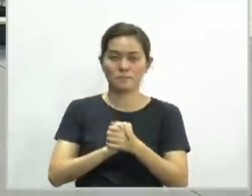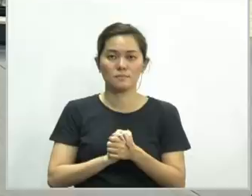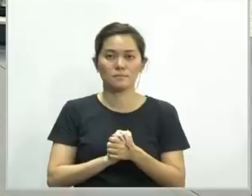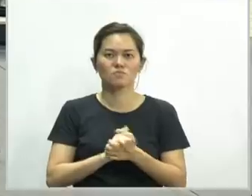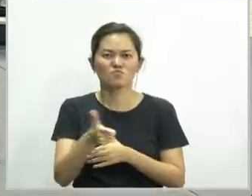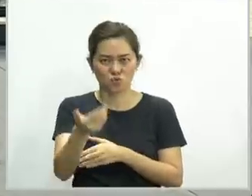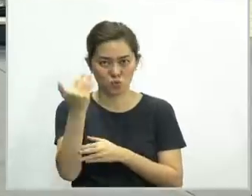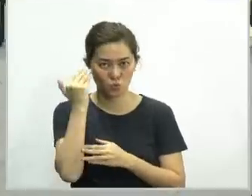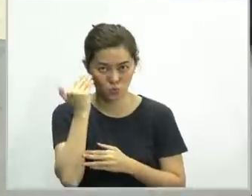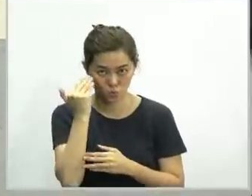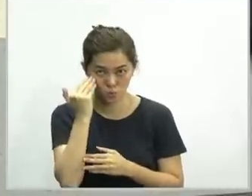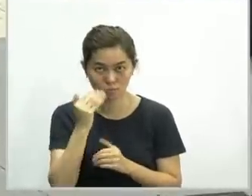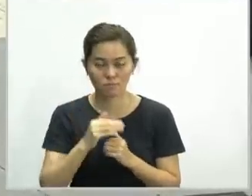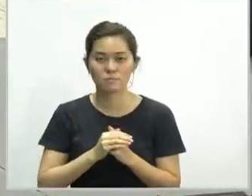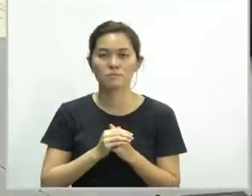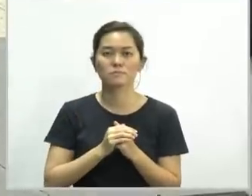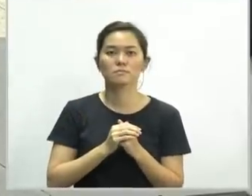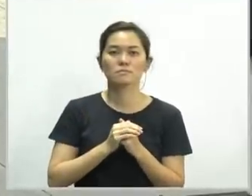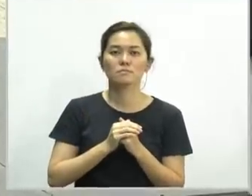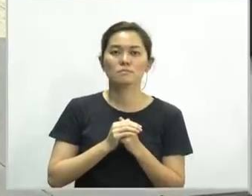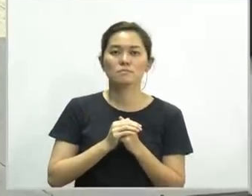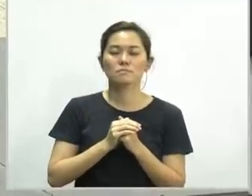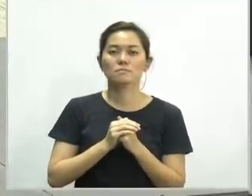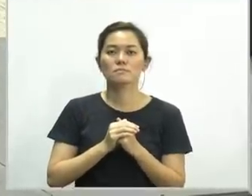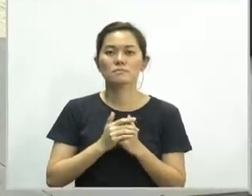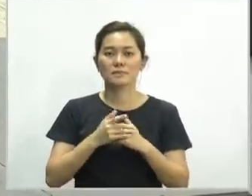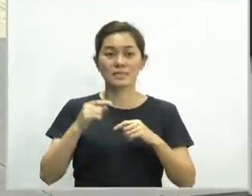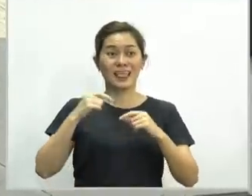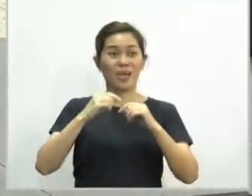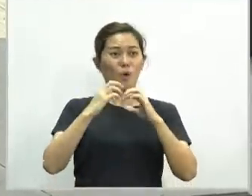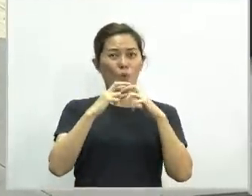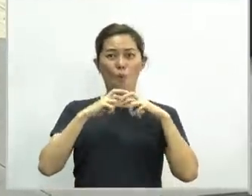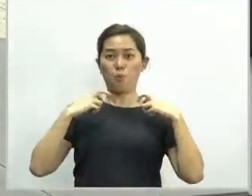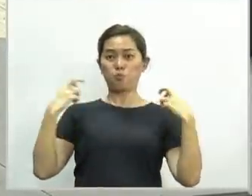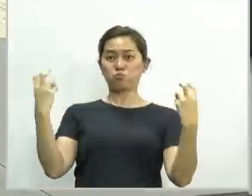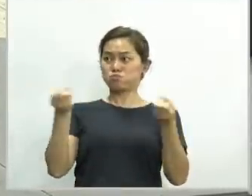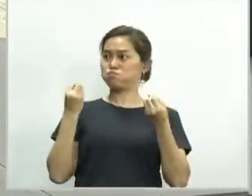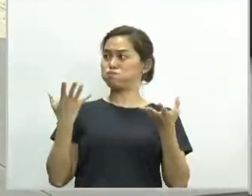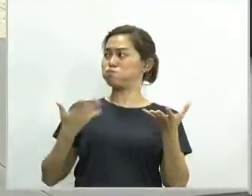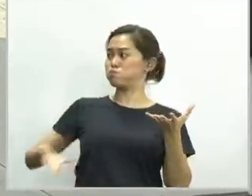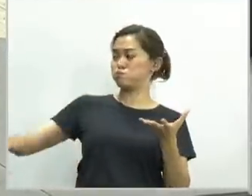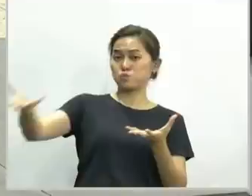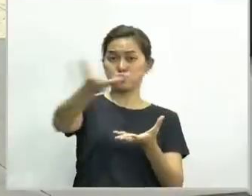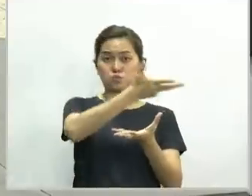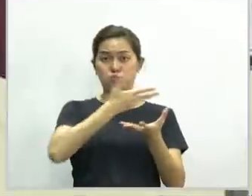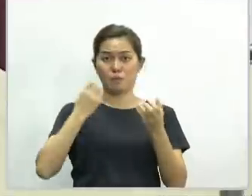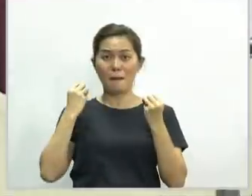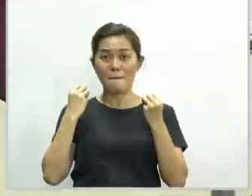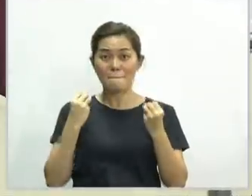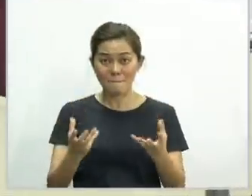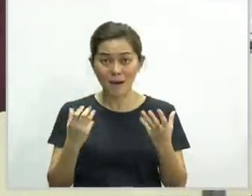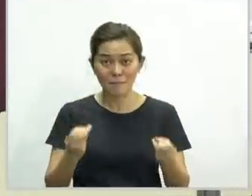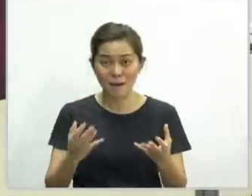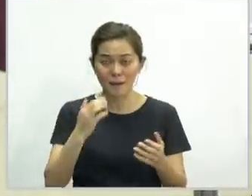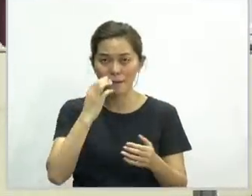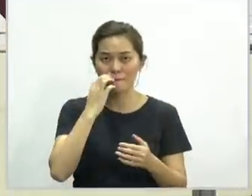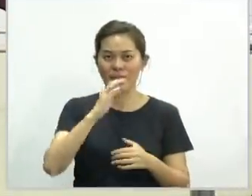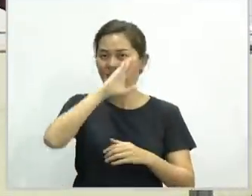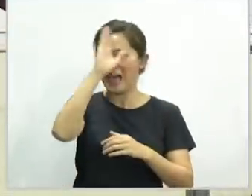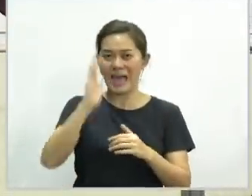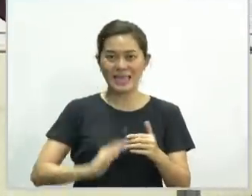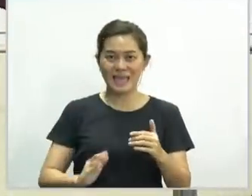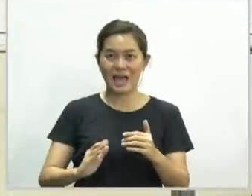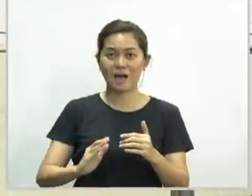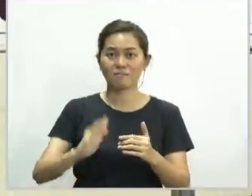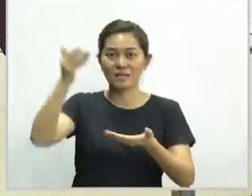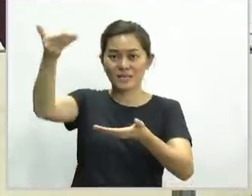I know in a crowd of this size, there are many of us that have never invited